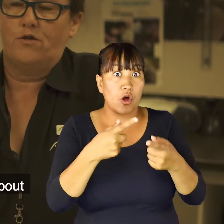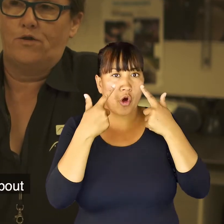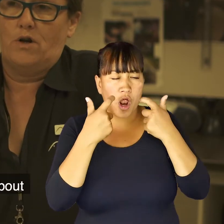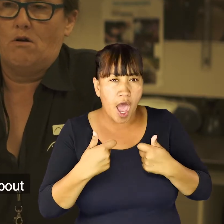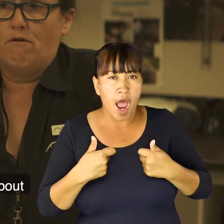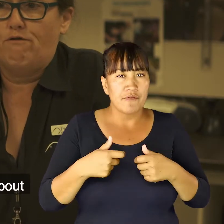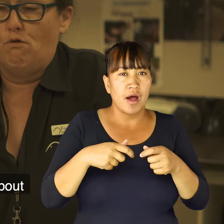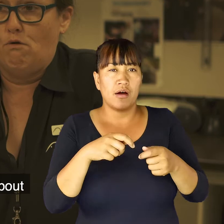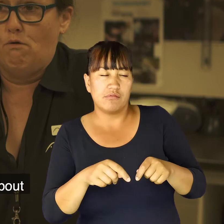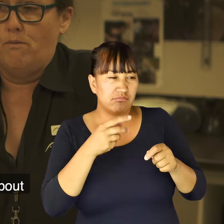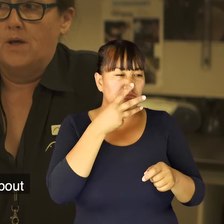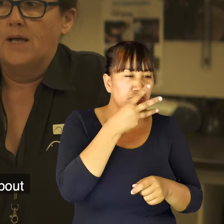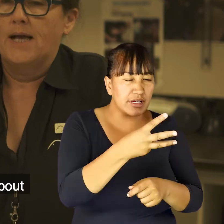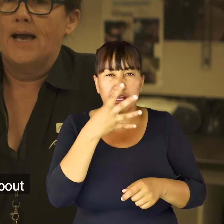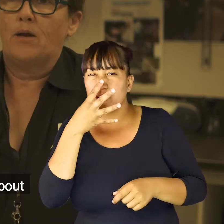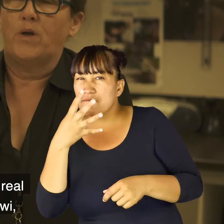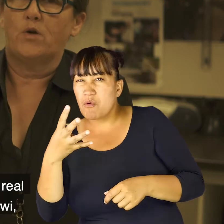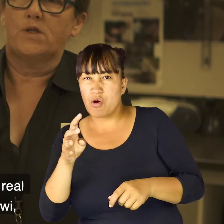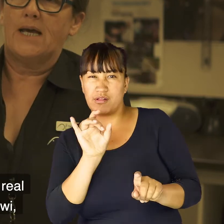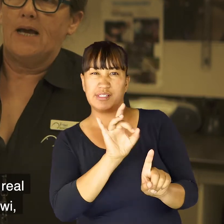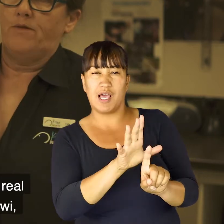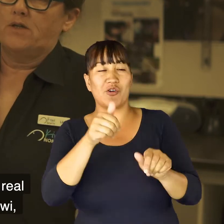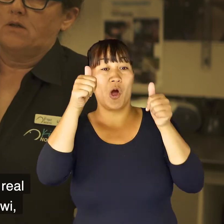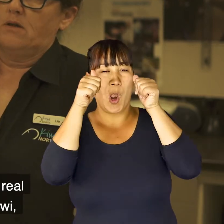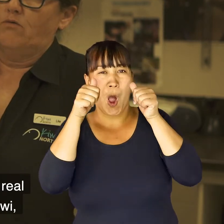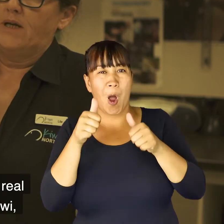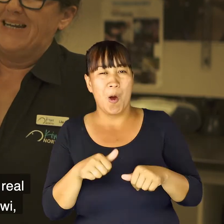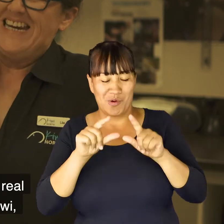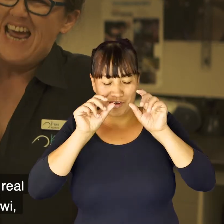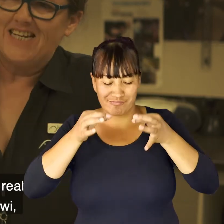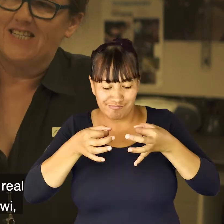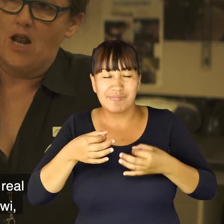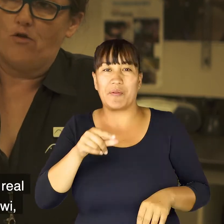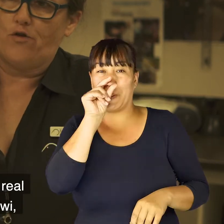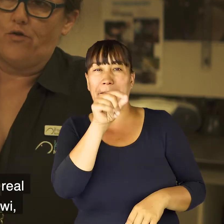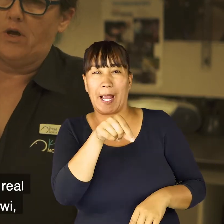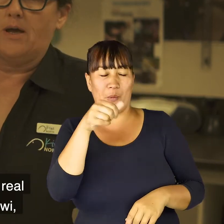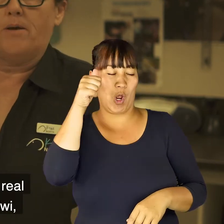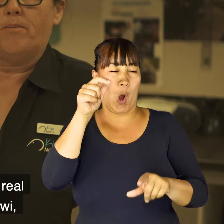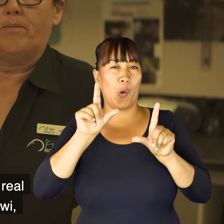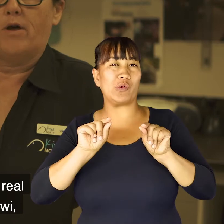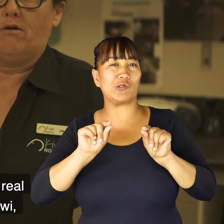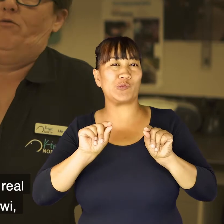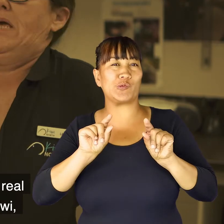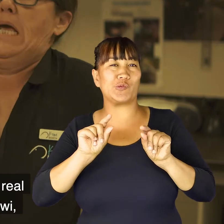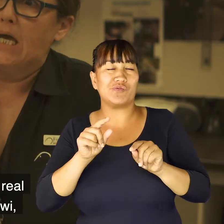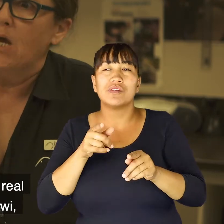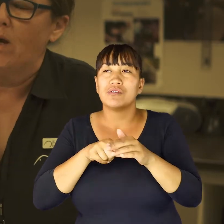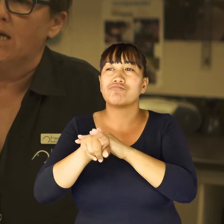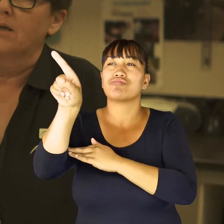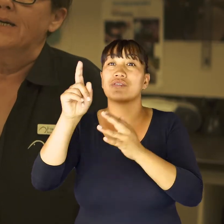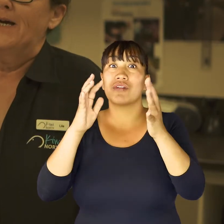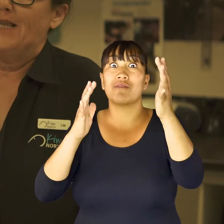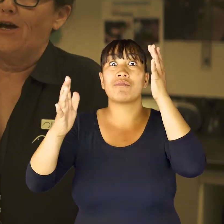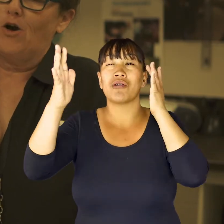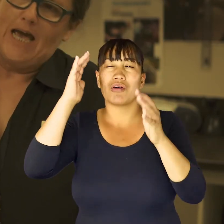about the age of 3.5, 4. And because they have this real innate sense of being